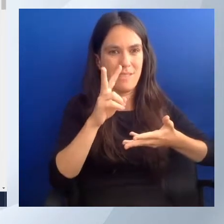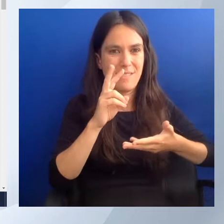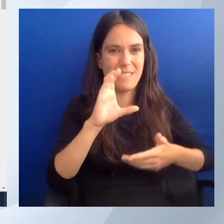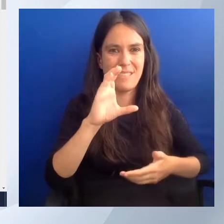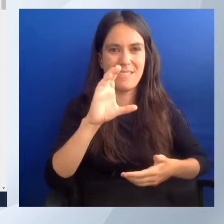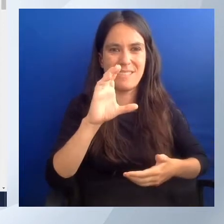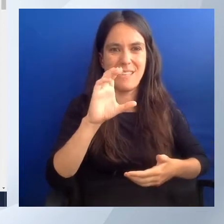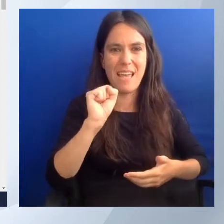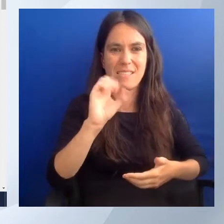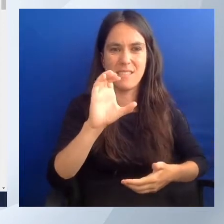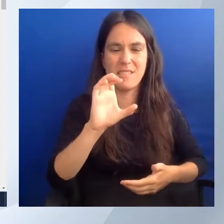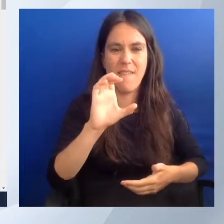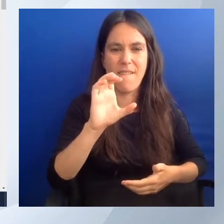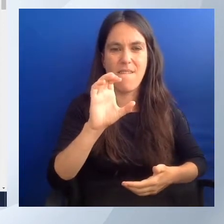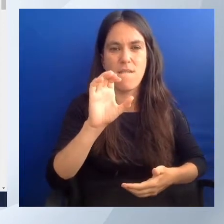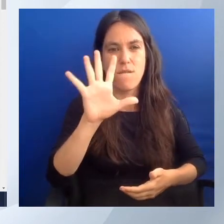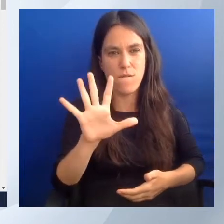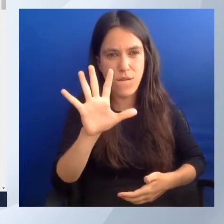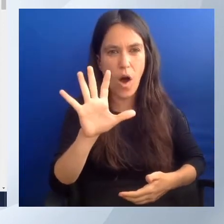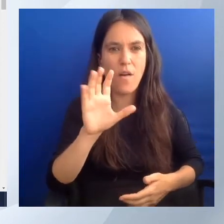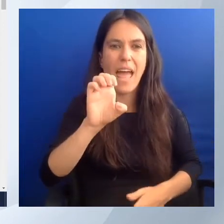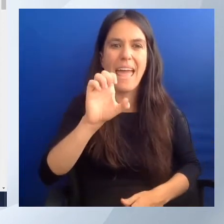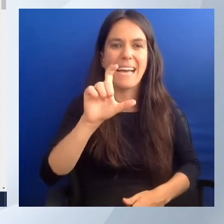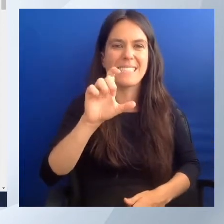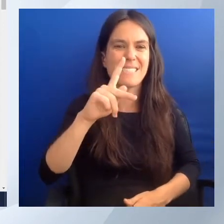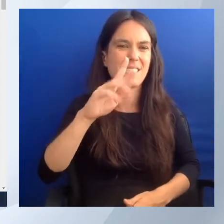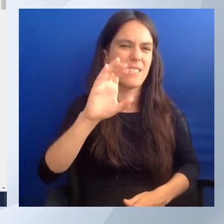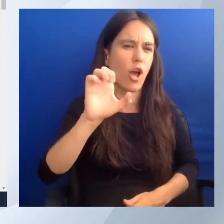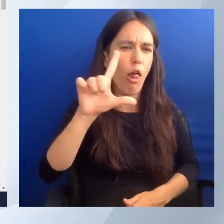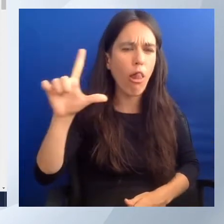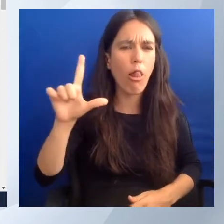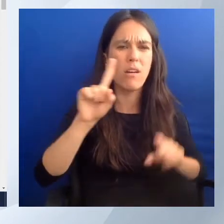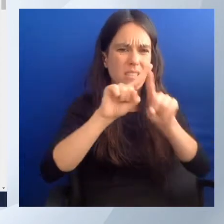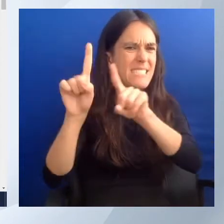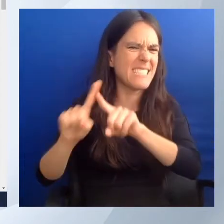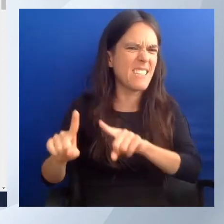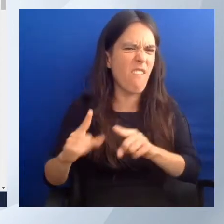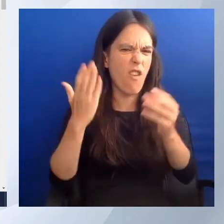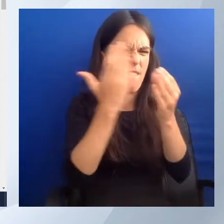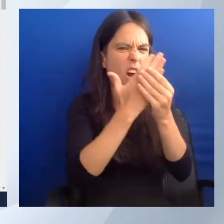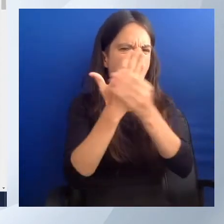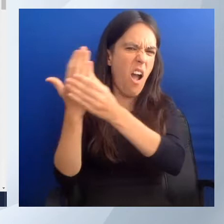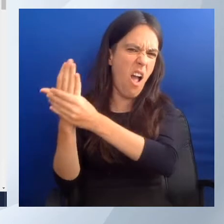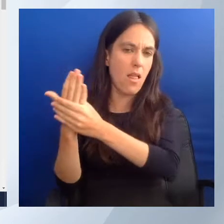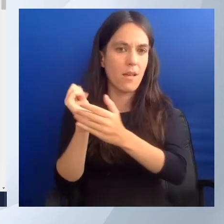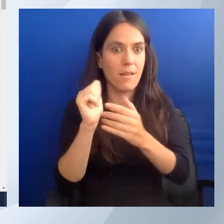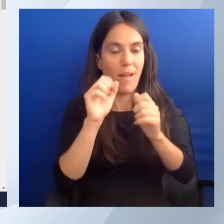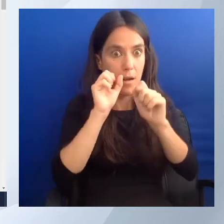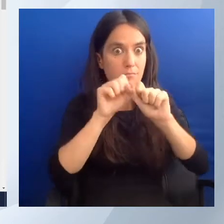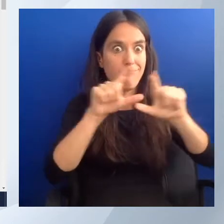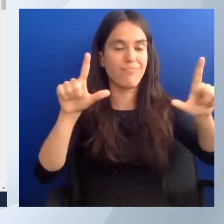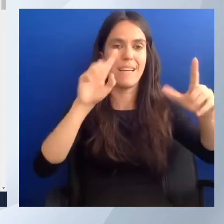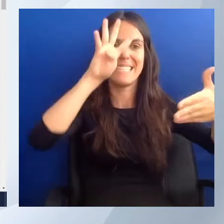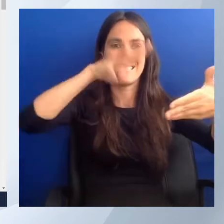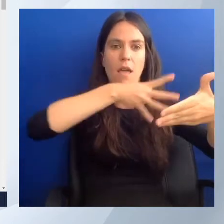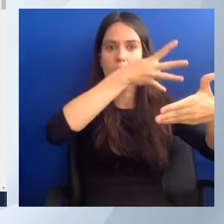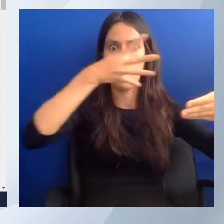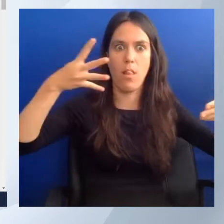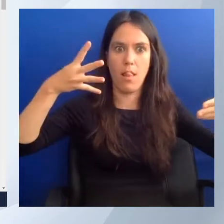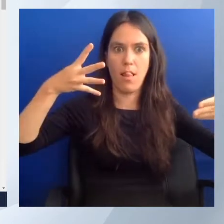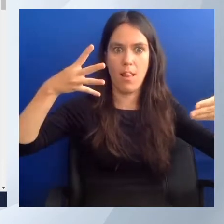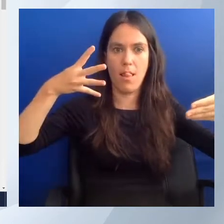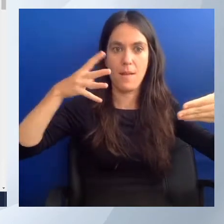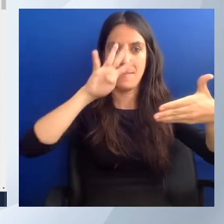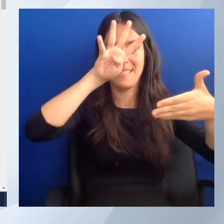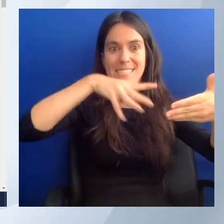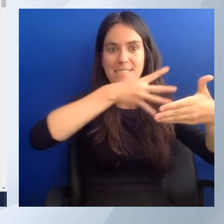files, tab delimited files, that sort of files, and make a table out of that. And we can take a look at the table, what it